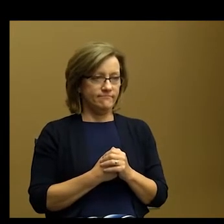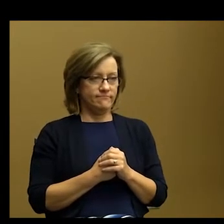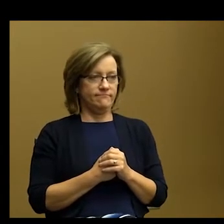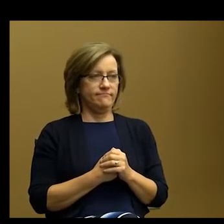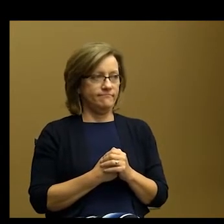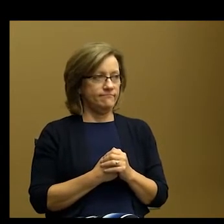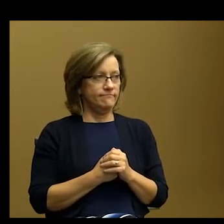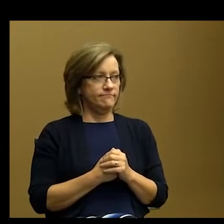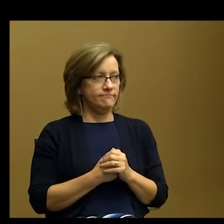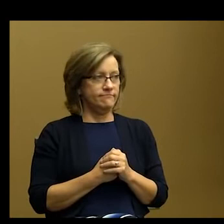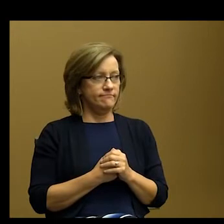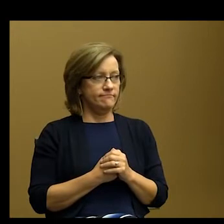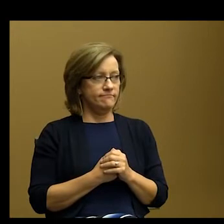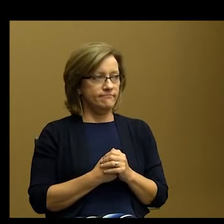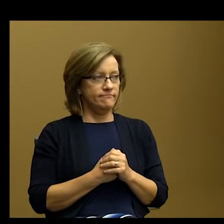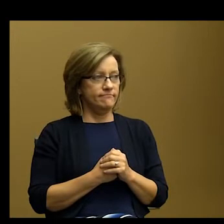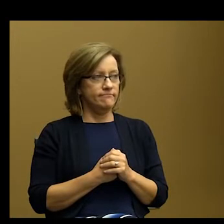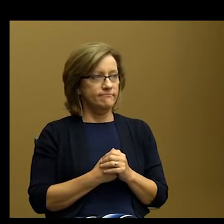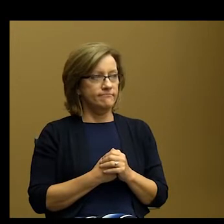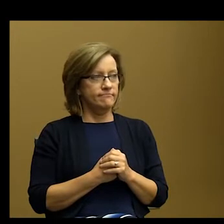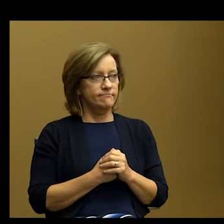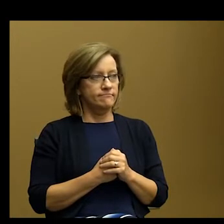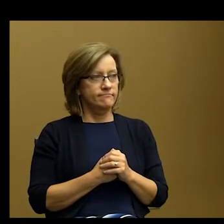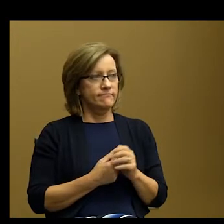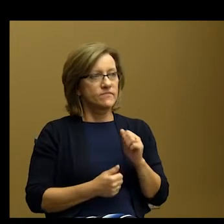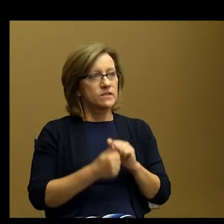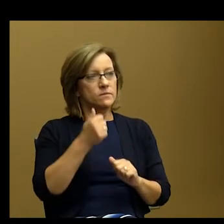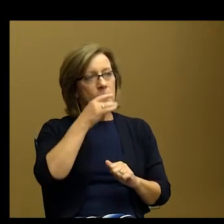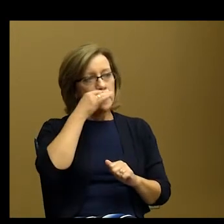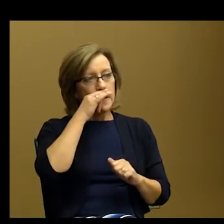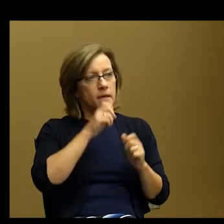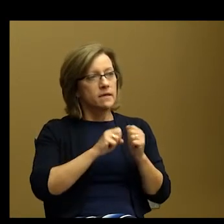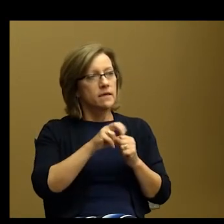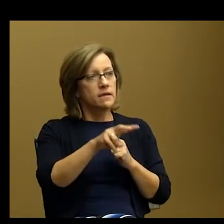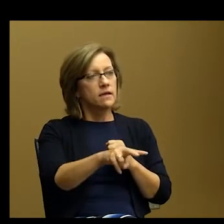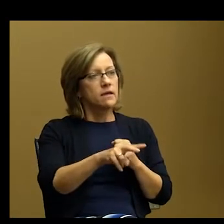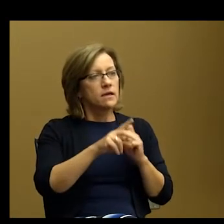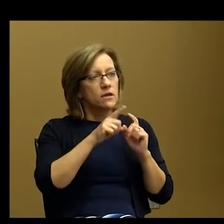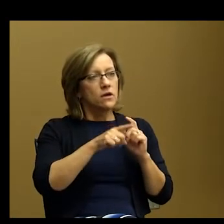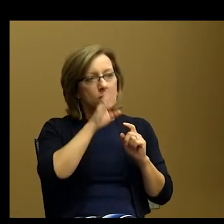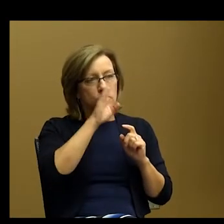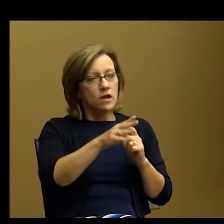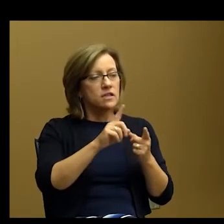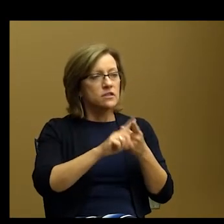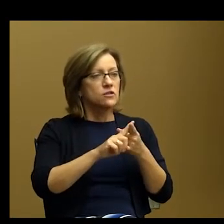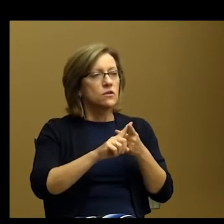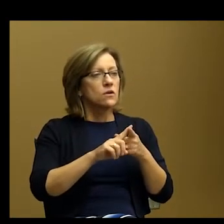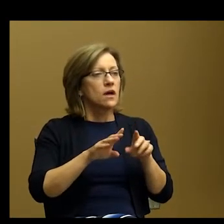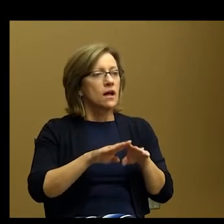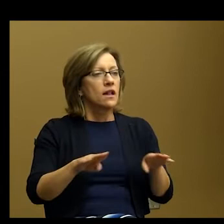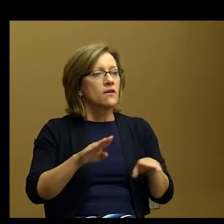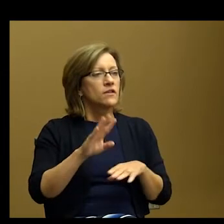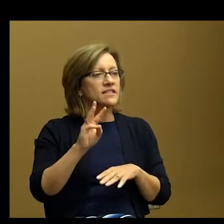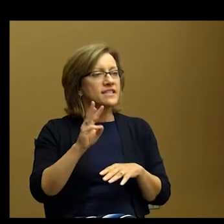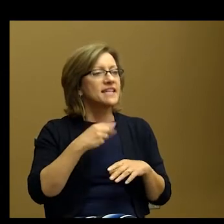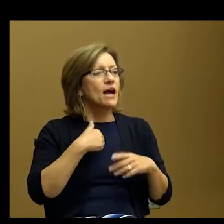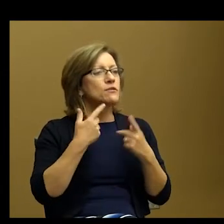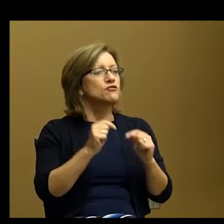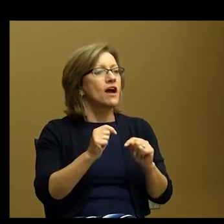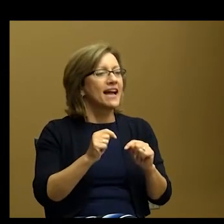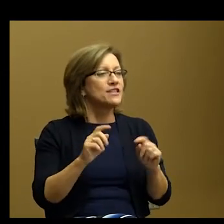Most kids skip this stage and go directly to level 6, which is what I was trying to